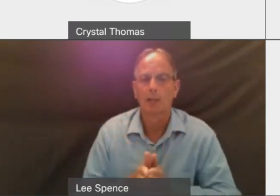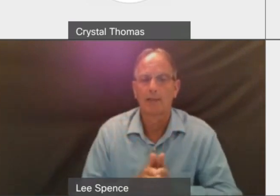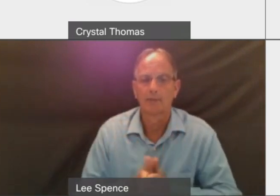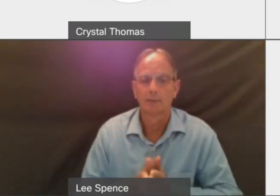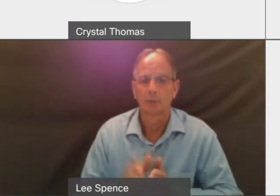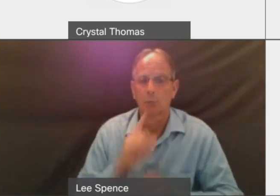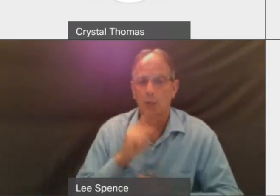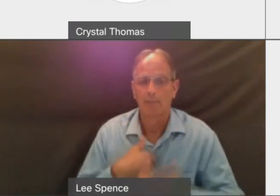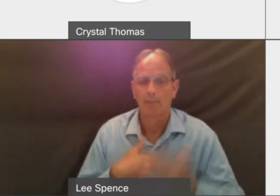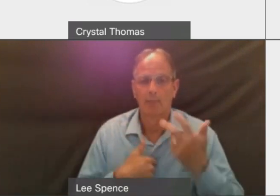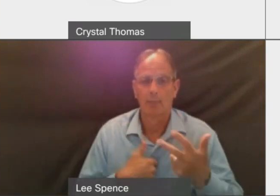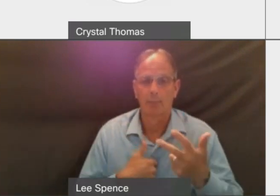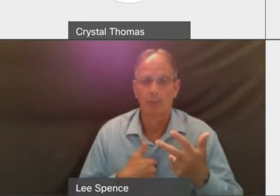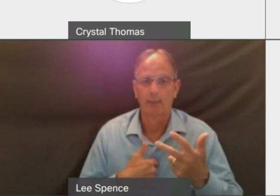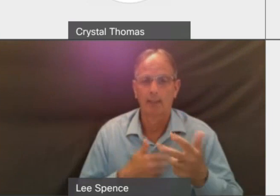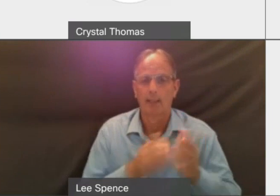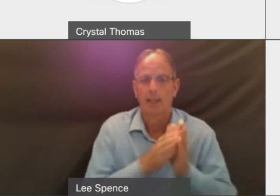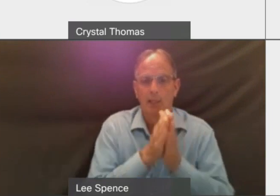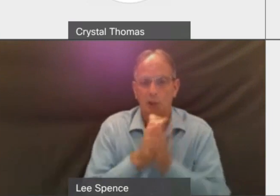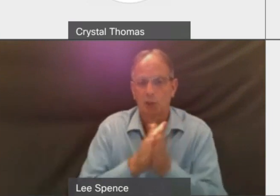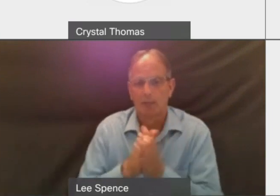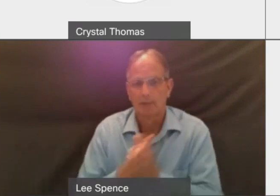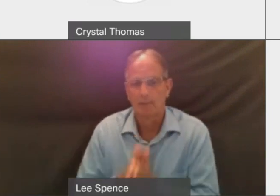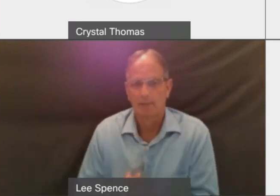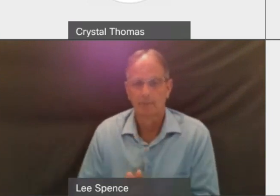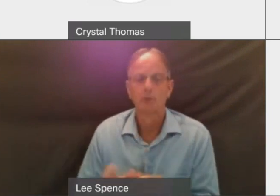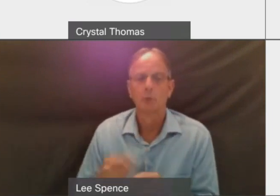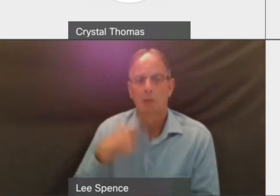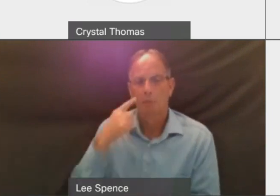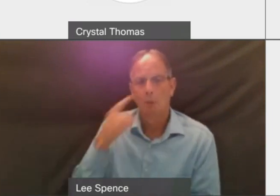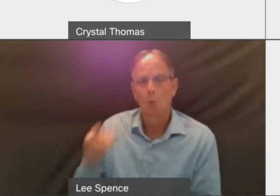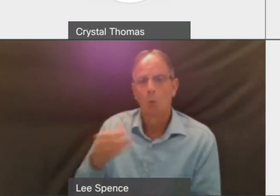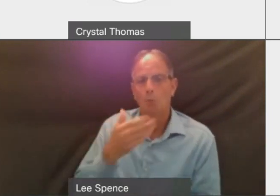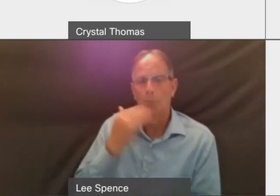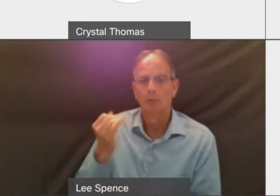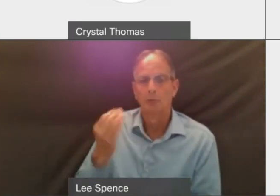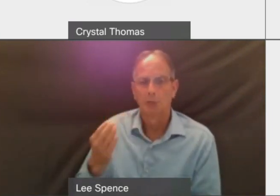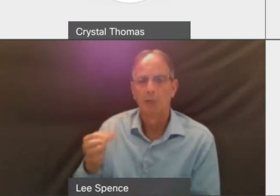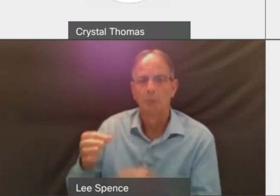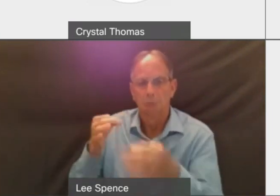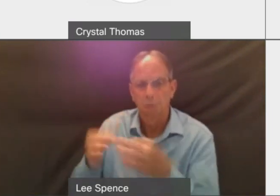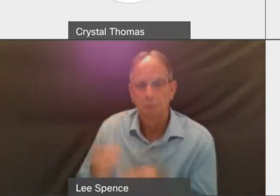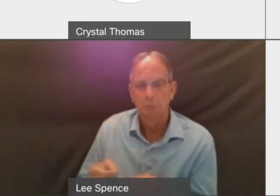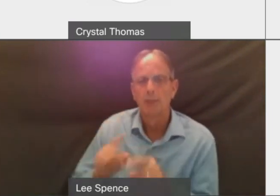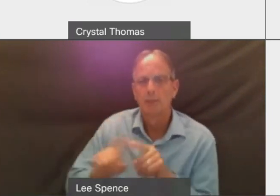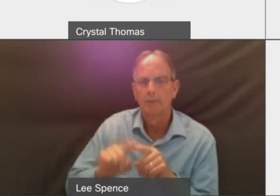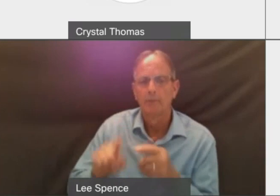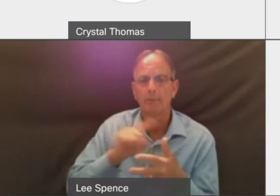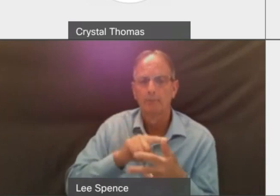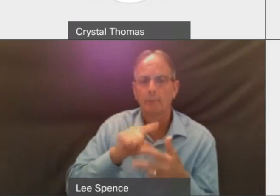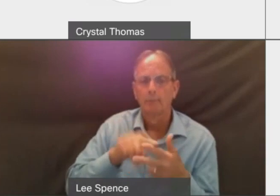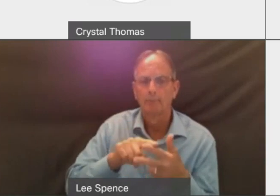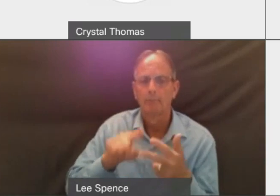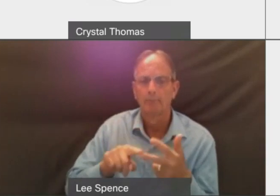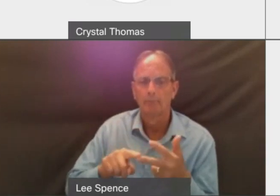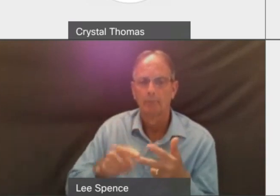initiatives. And I just thought you could do more justice to explaining comprehensively all of the different pieces of those